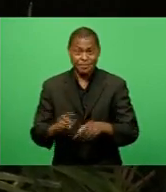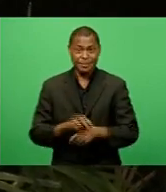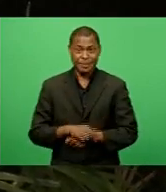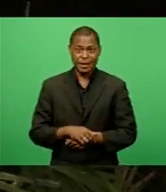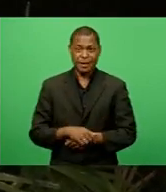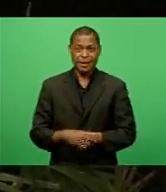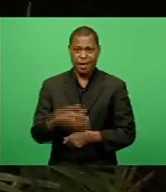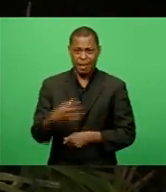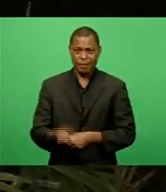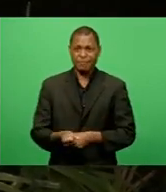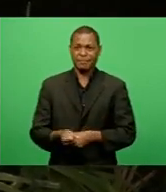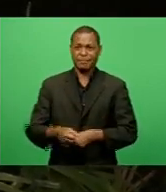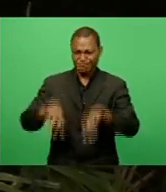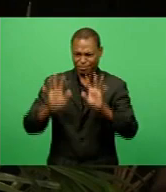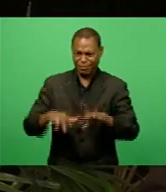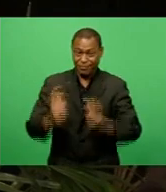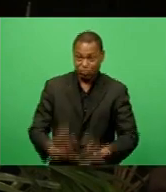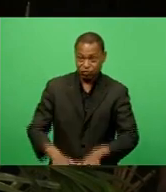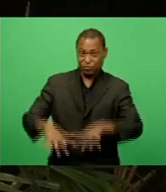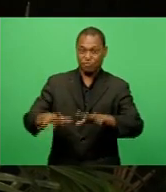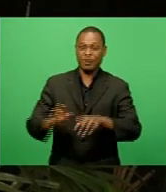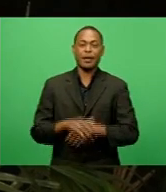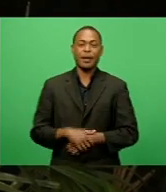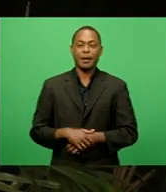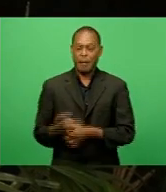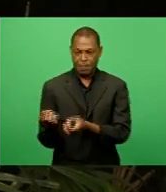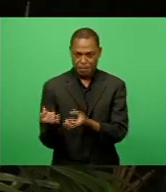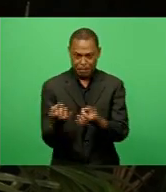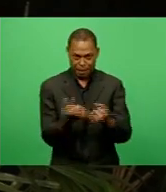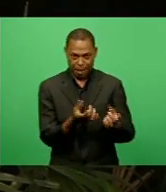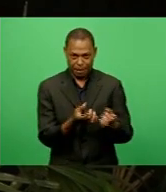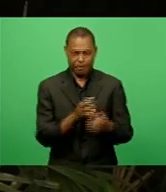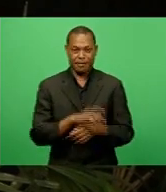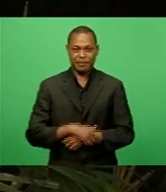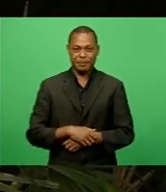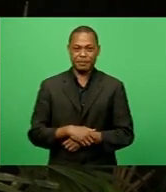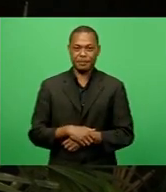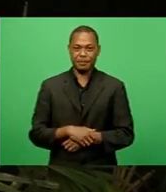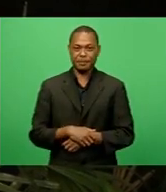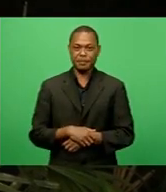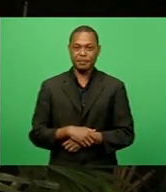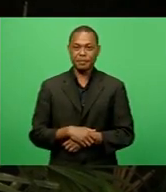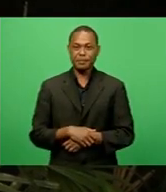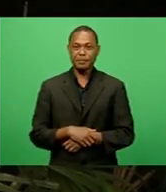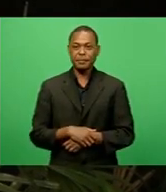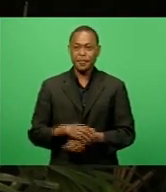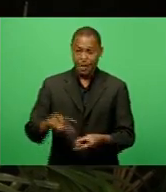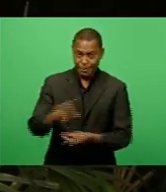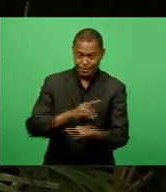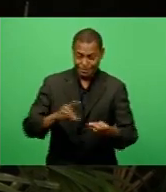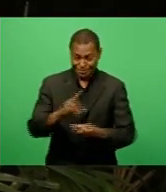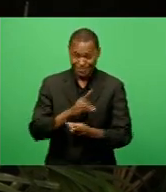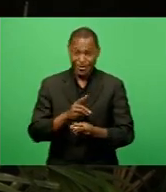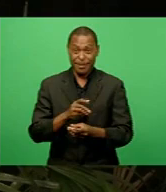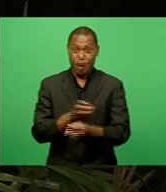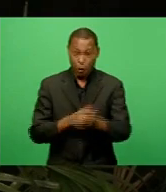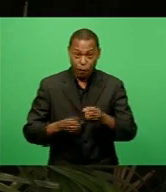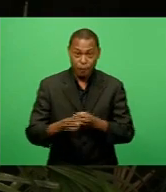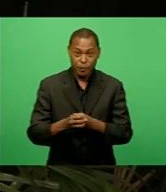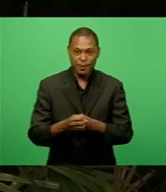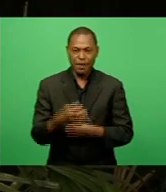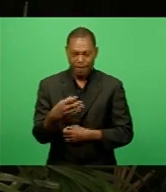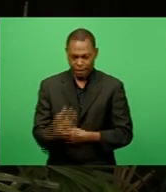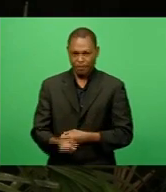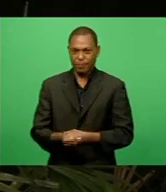preparing now, take all precautionary measures, and the National Disaster Management Office has also issued this same